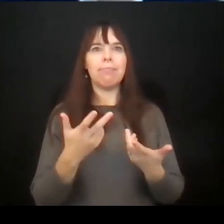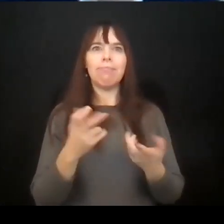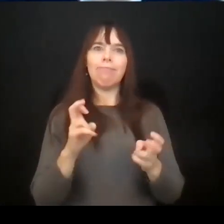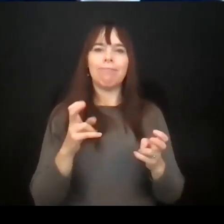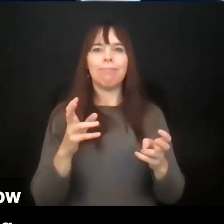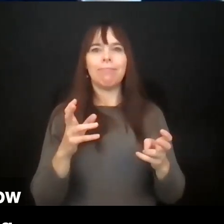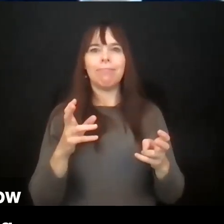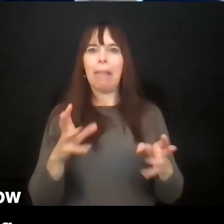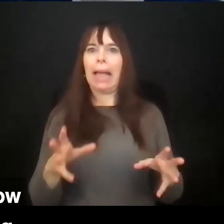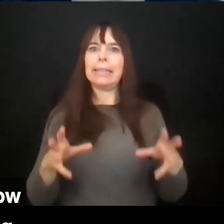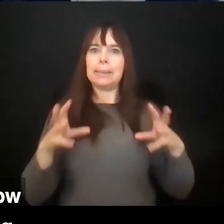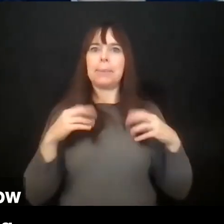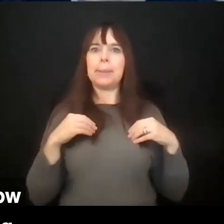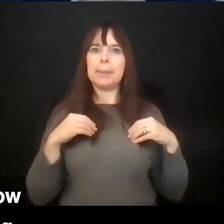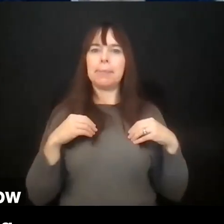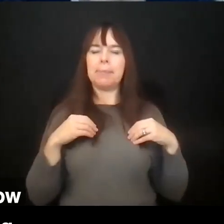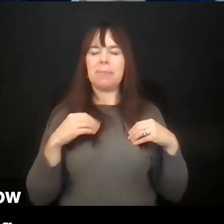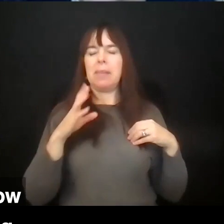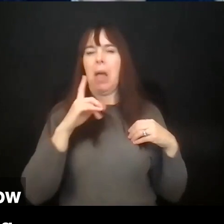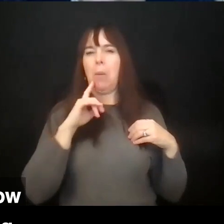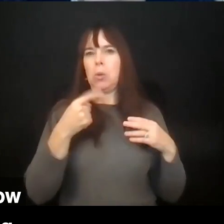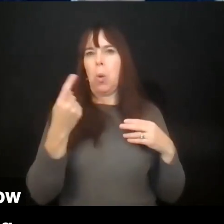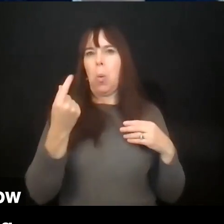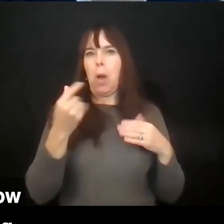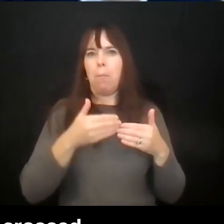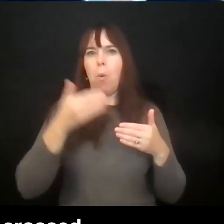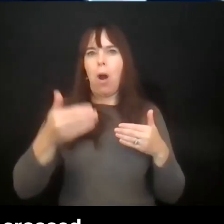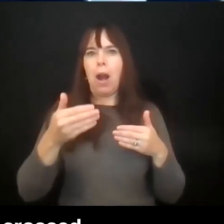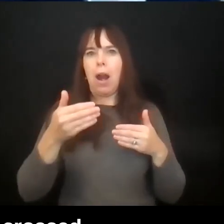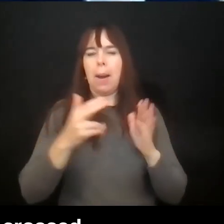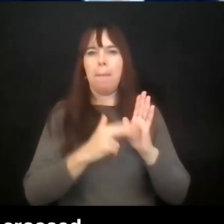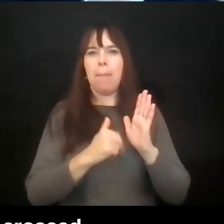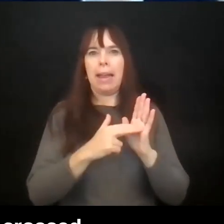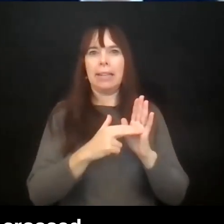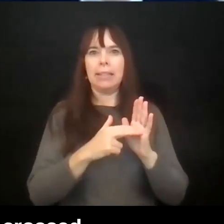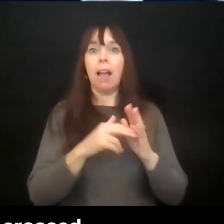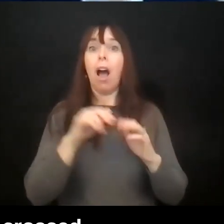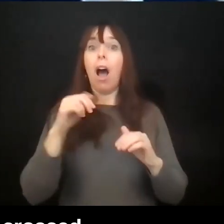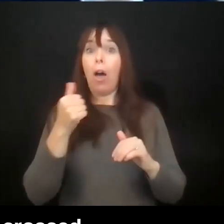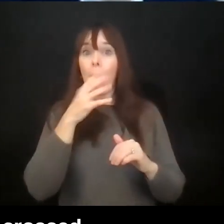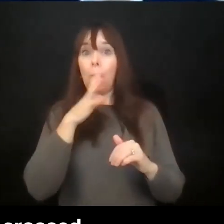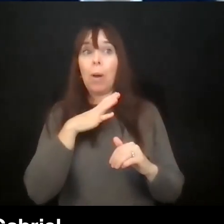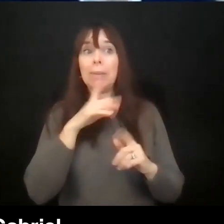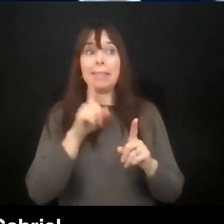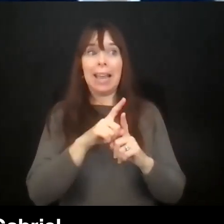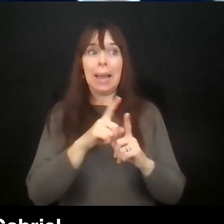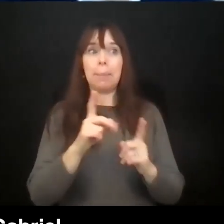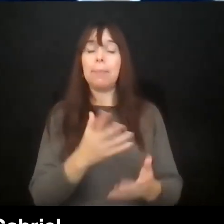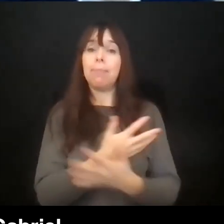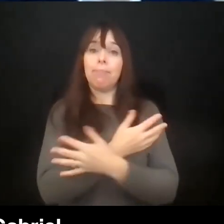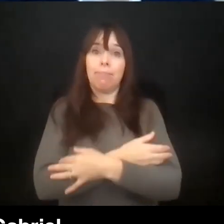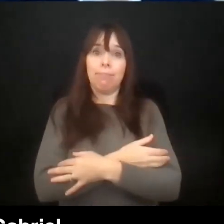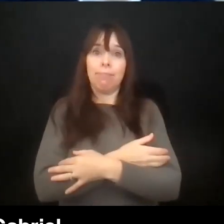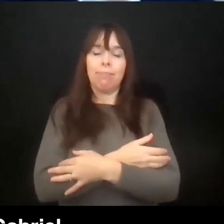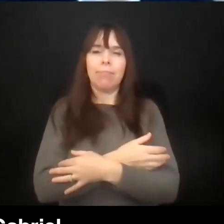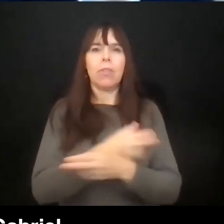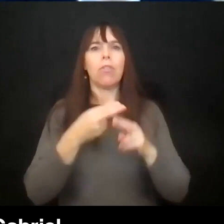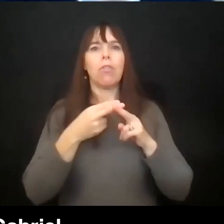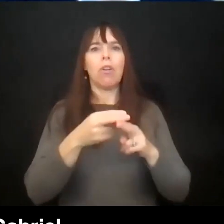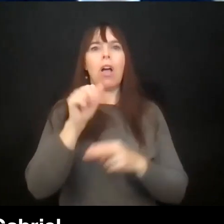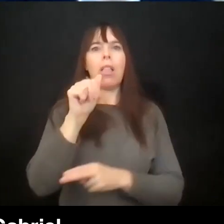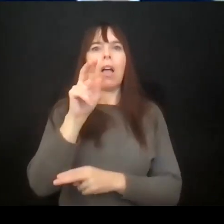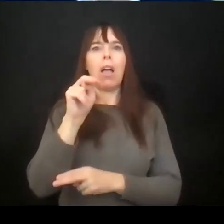acceptance. And I'm going to show you another painting. New slide shows a different painting, 1450. Arms are crossed, and this is in the Annunciation,